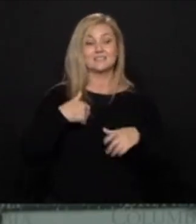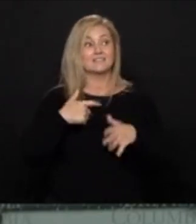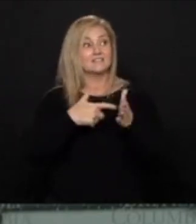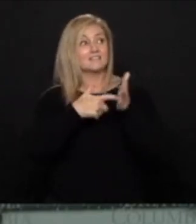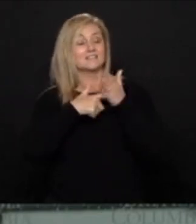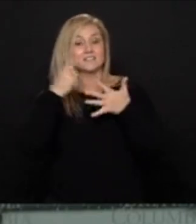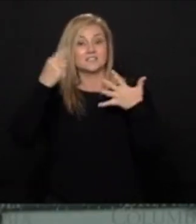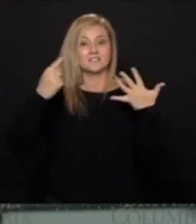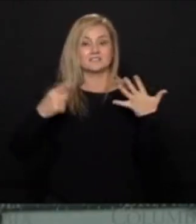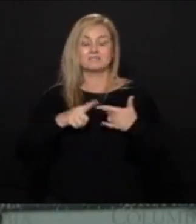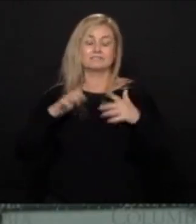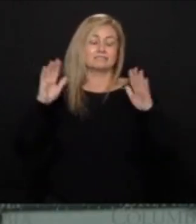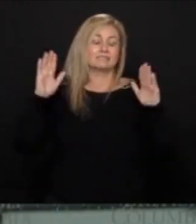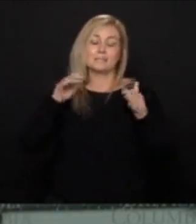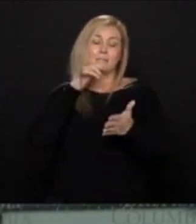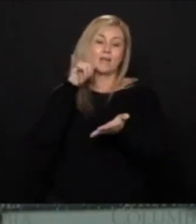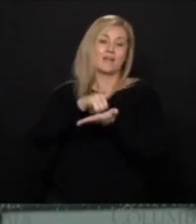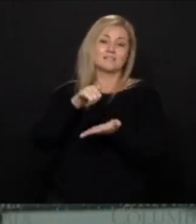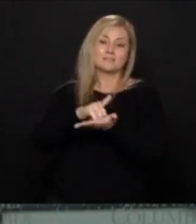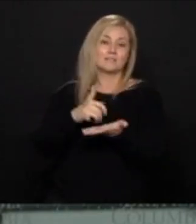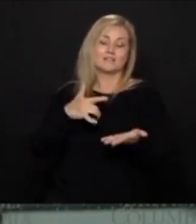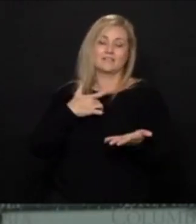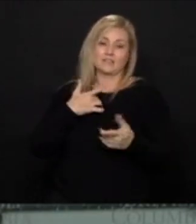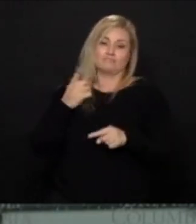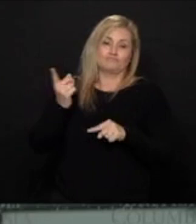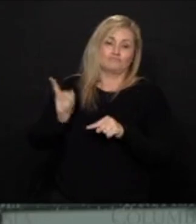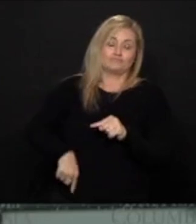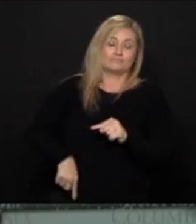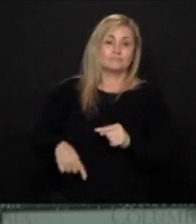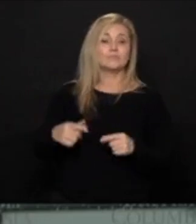guidelines feels practically impossible.